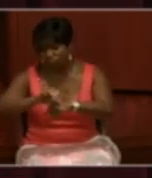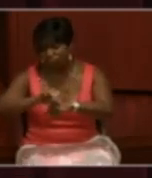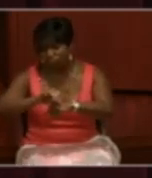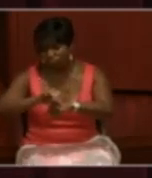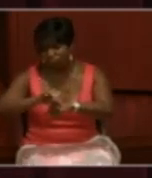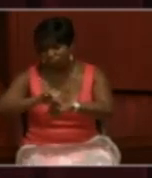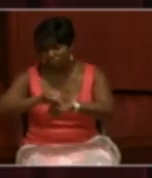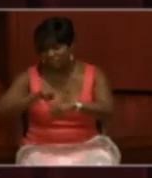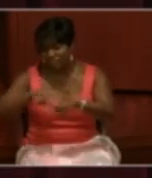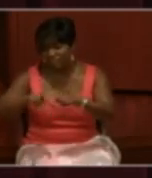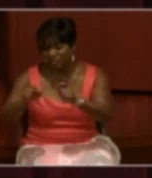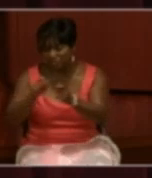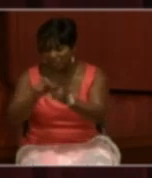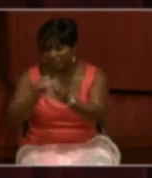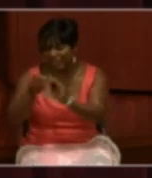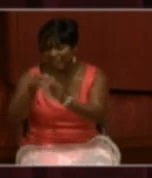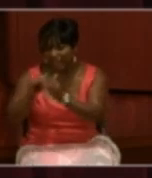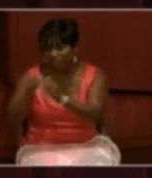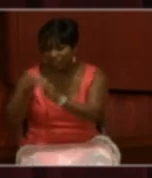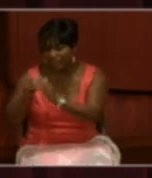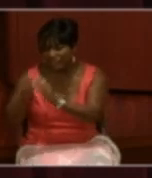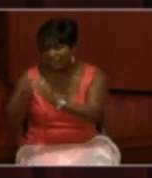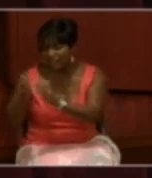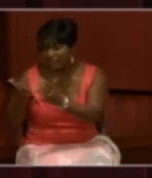in a county that